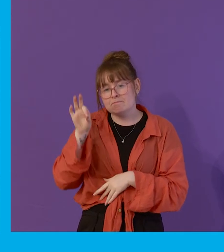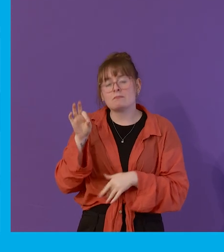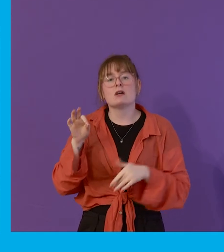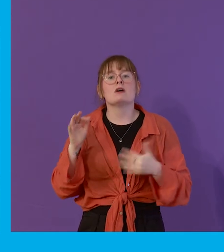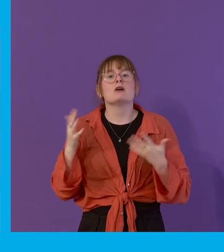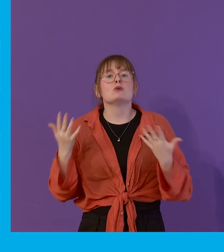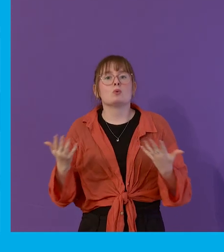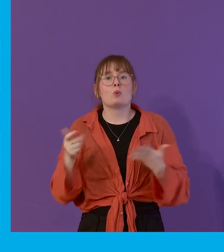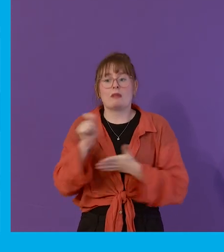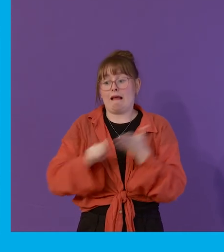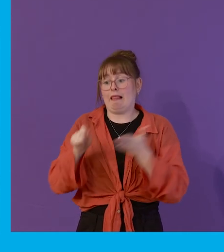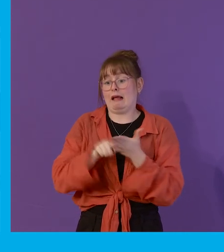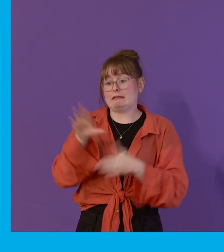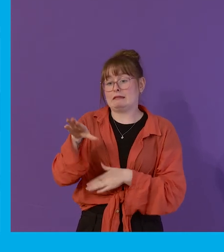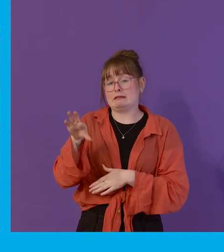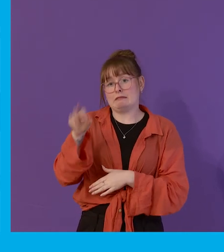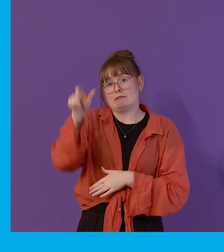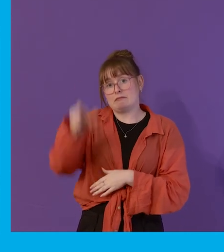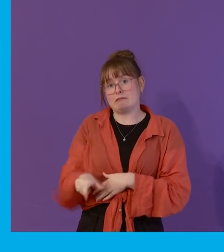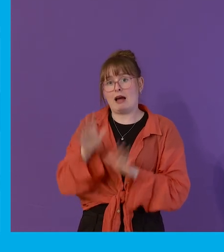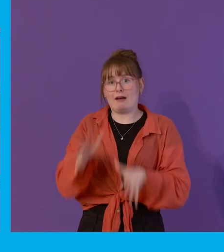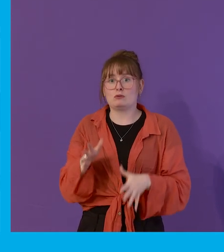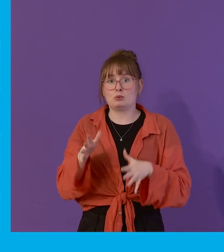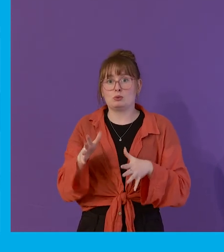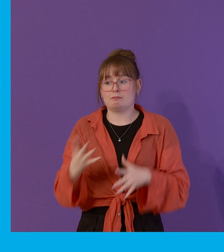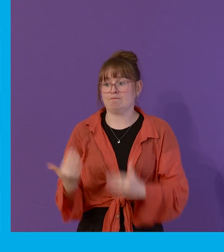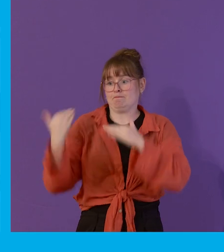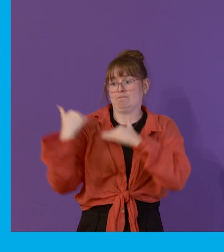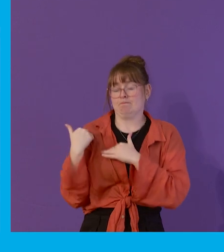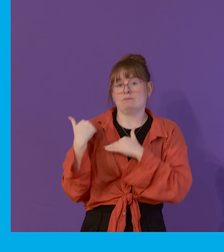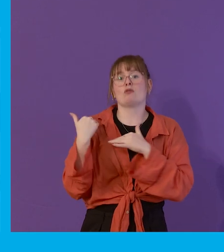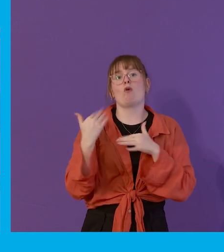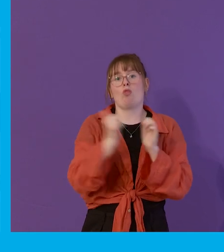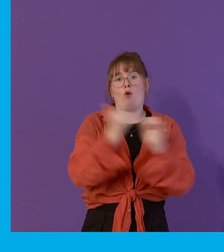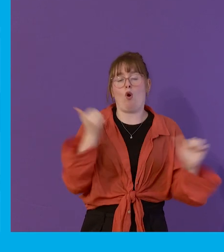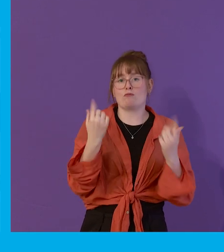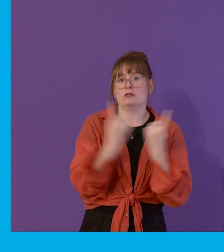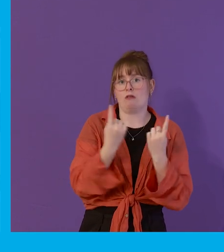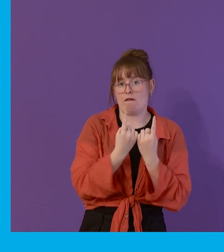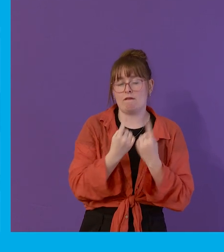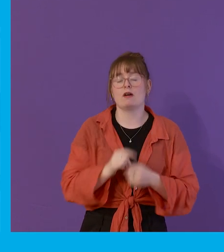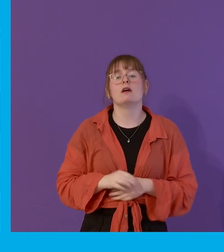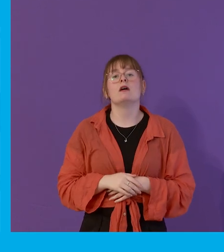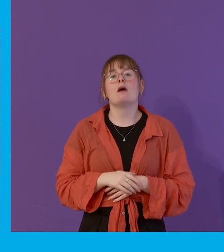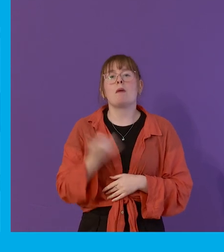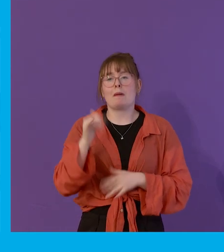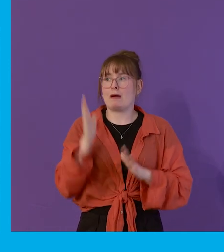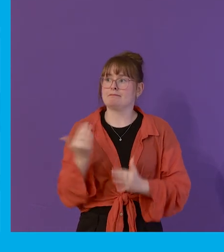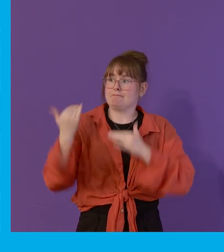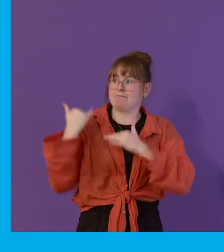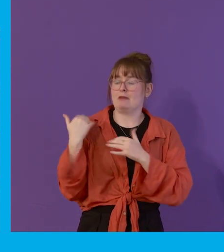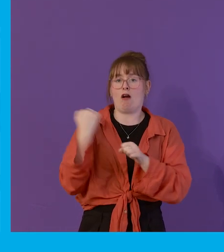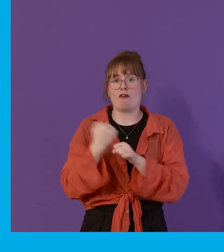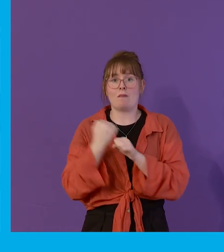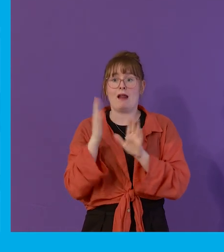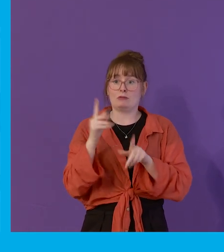the elected members maybe have to take on the corporate body on behalf of their constituents on some occasions, but they may have to take on the government, they may have